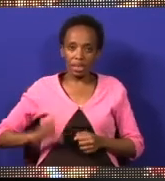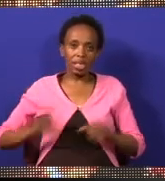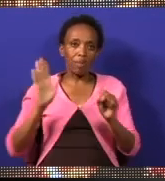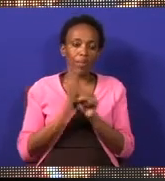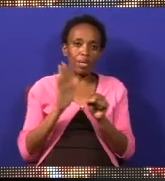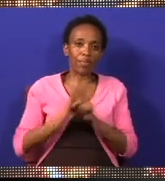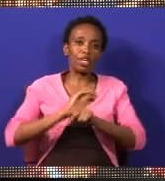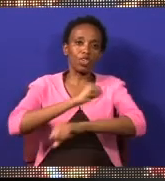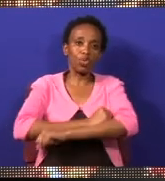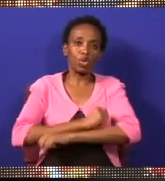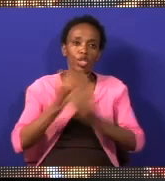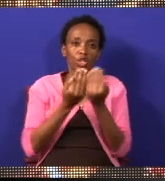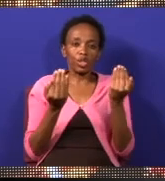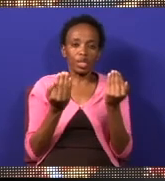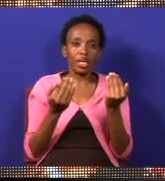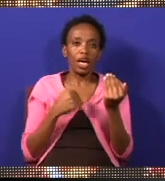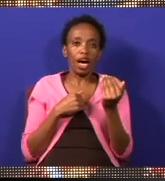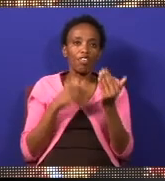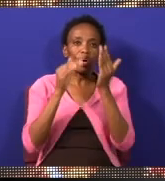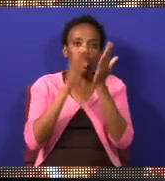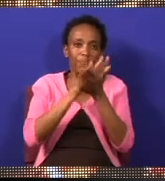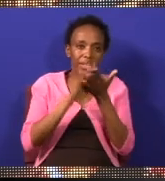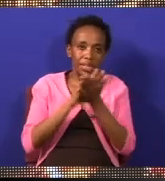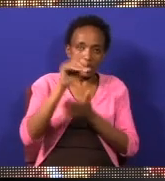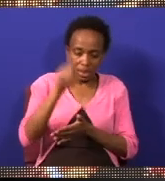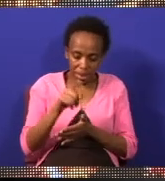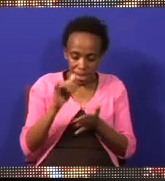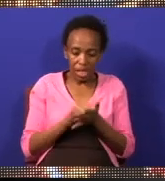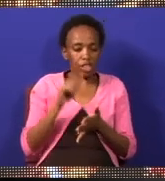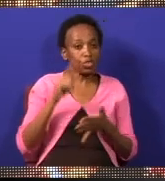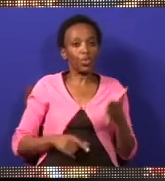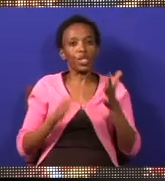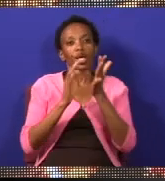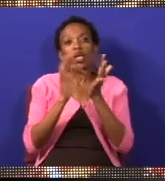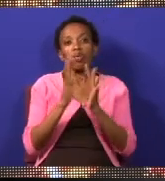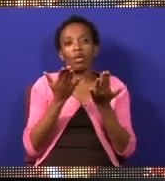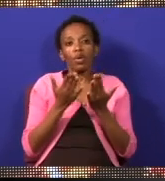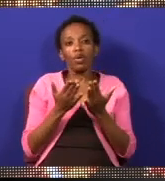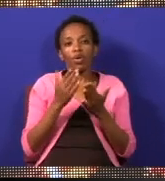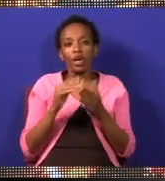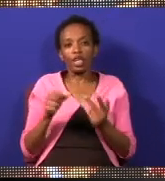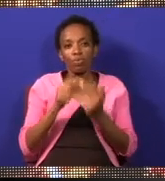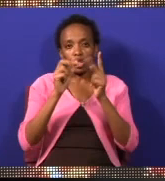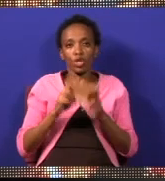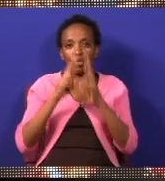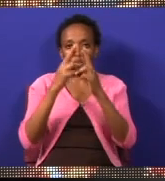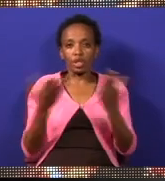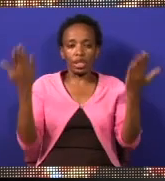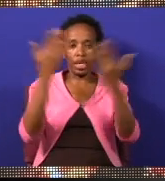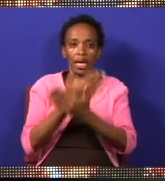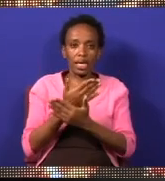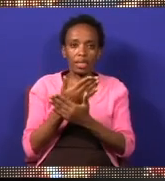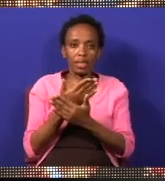number of school-going pupils and students do not have the basic requirement, that is the Bible. On a special report tonight on